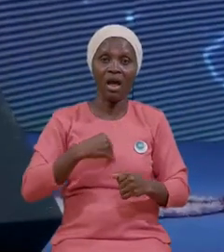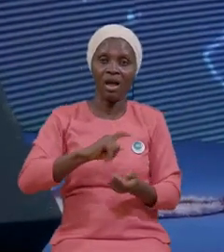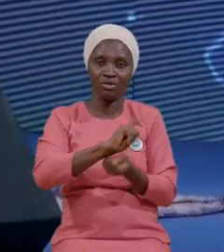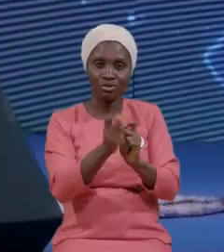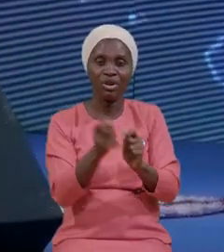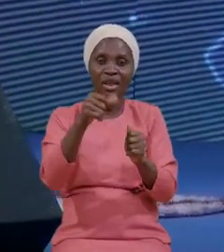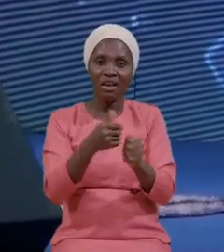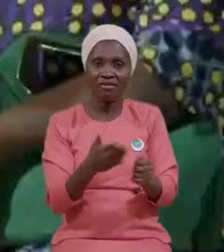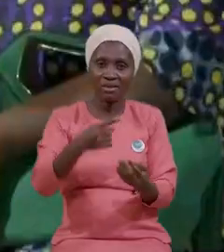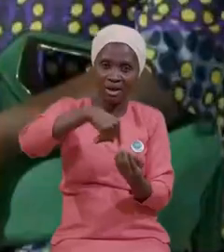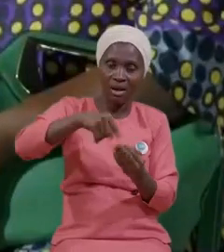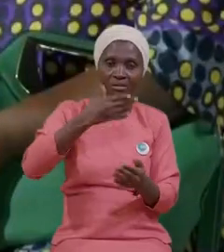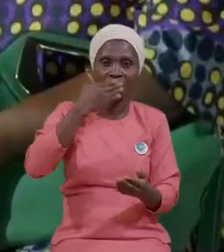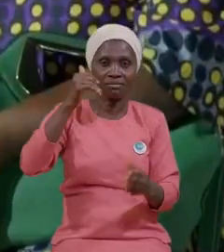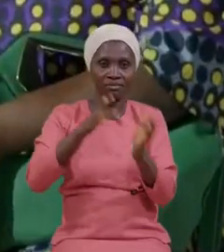around.